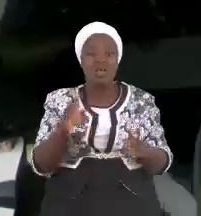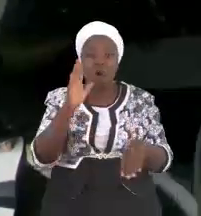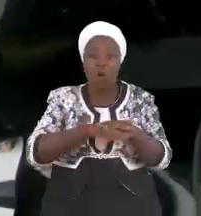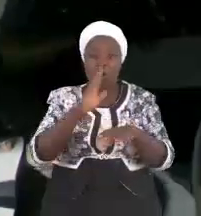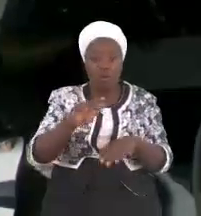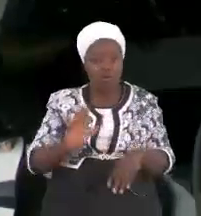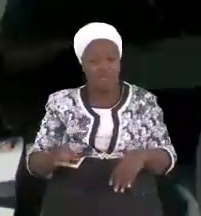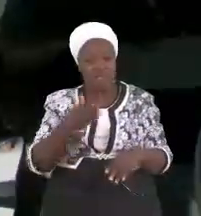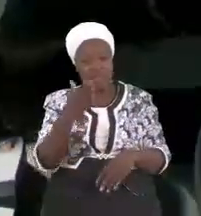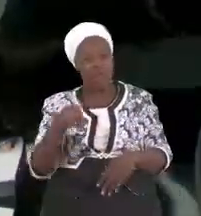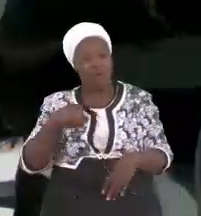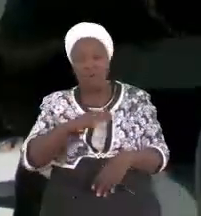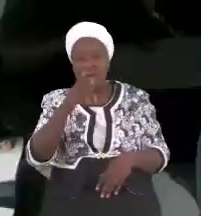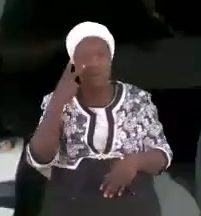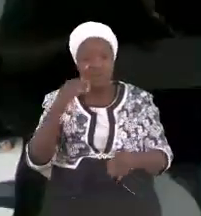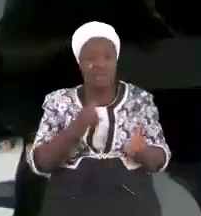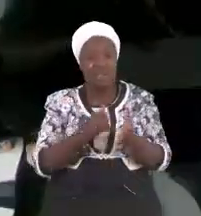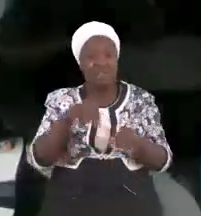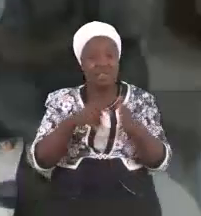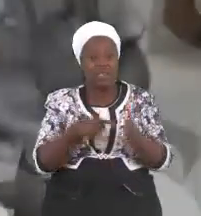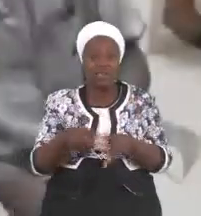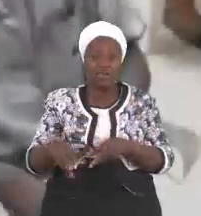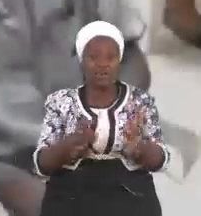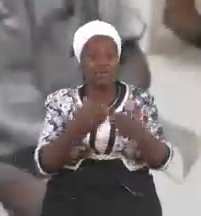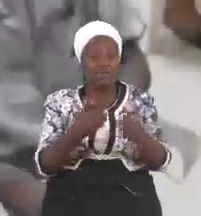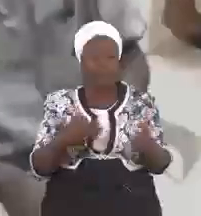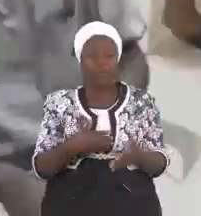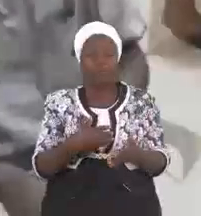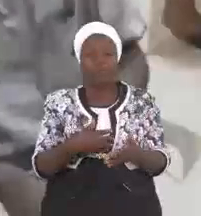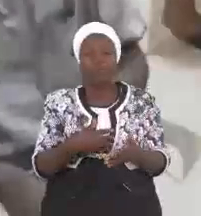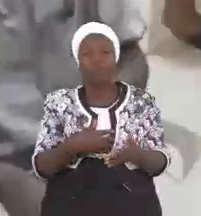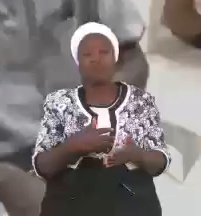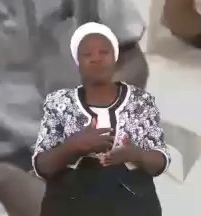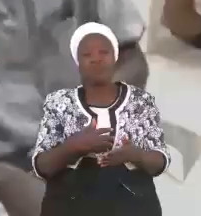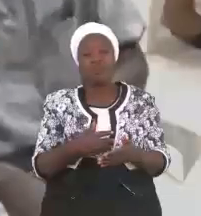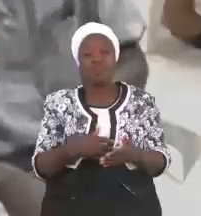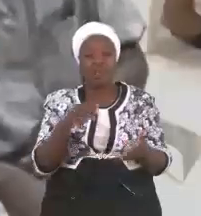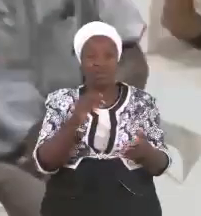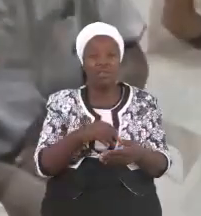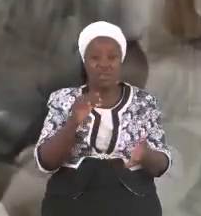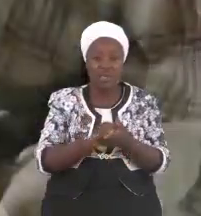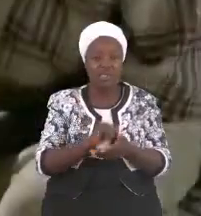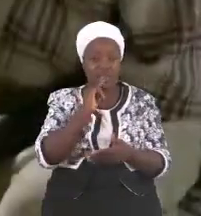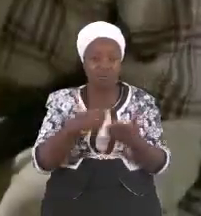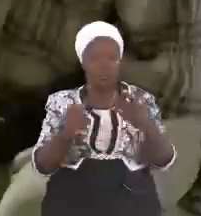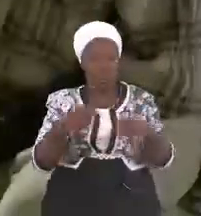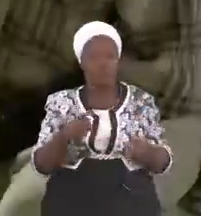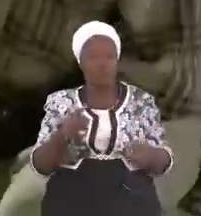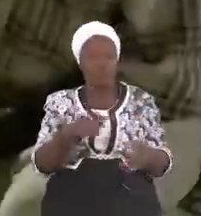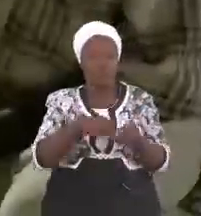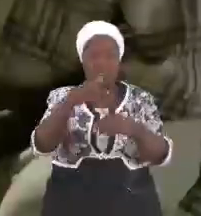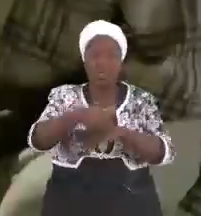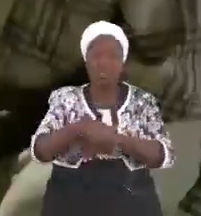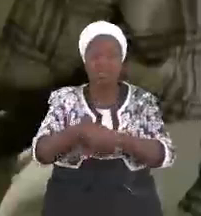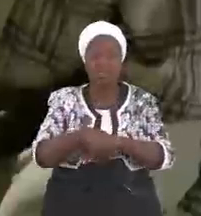there, we never saw it on this fashion. That's what it will happen tonight. I said